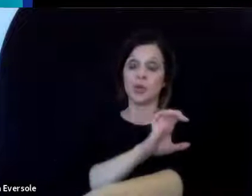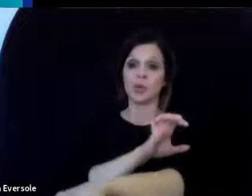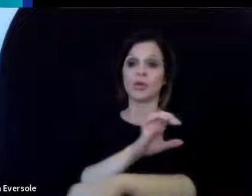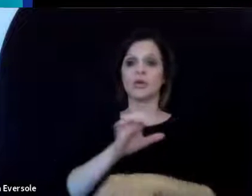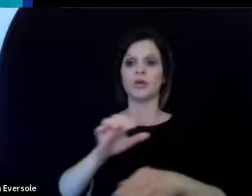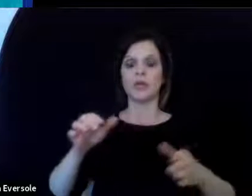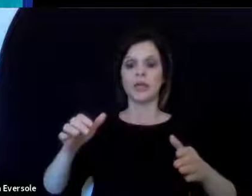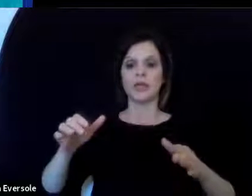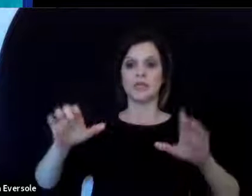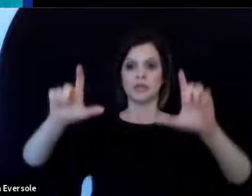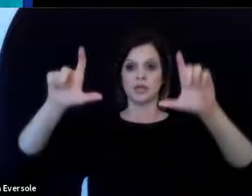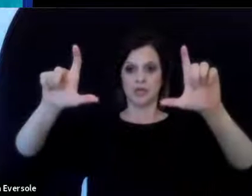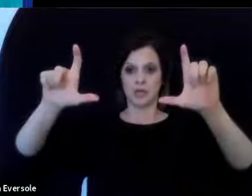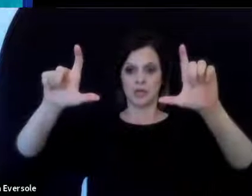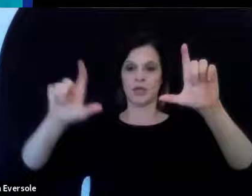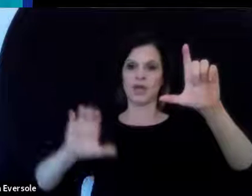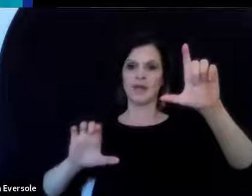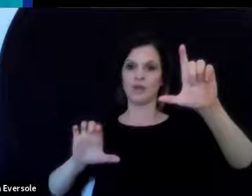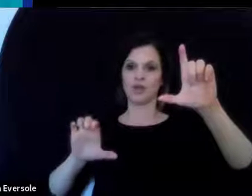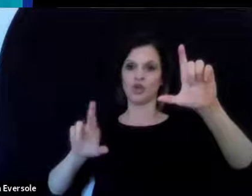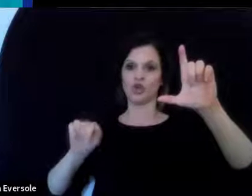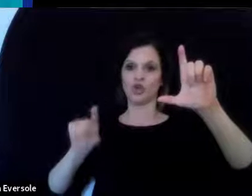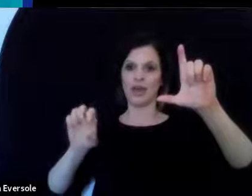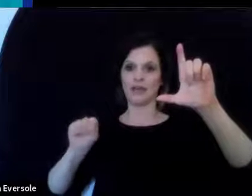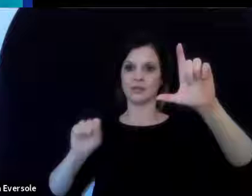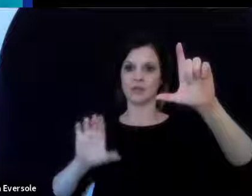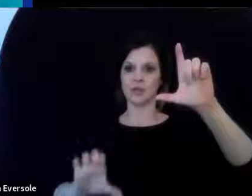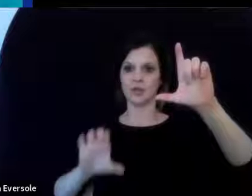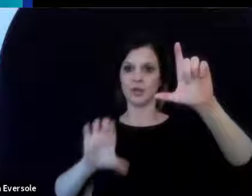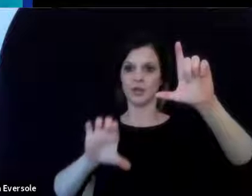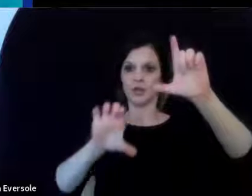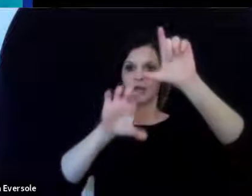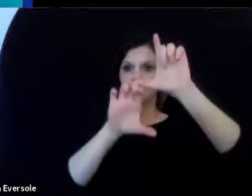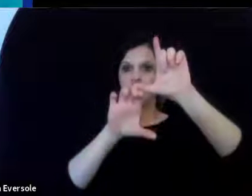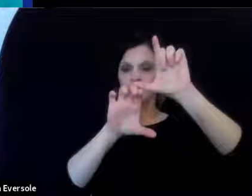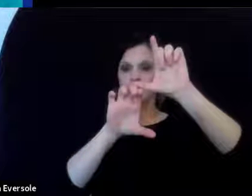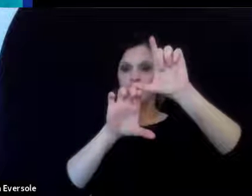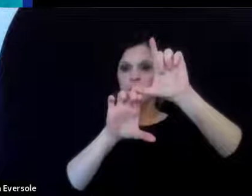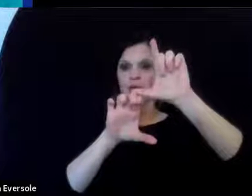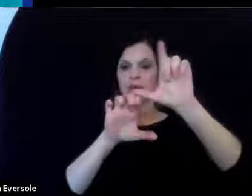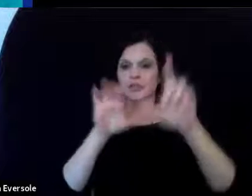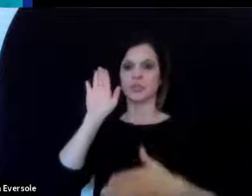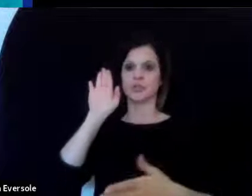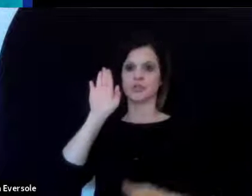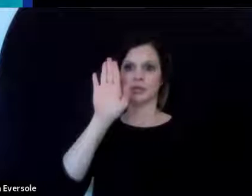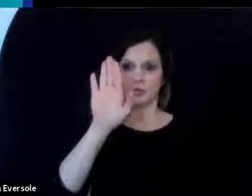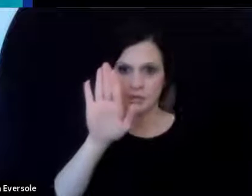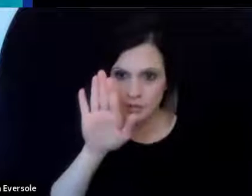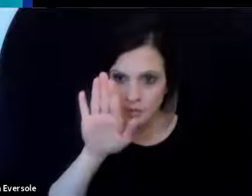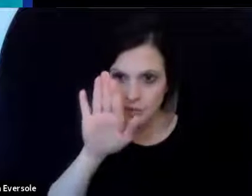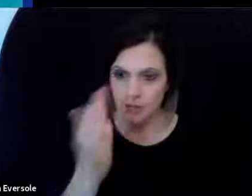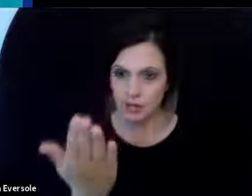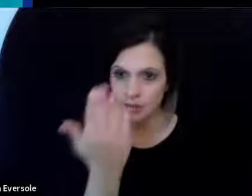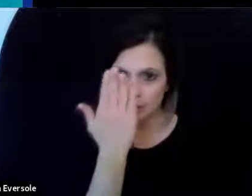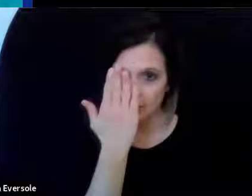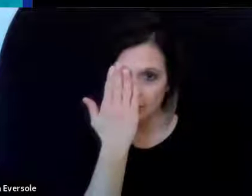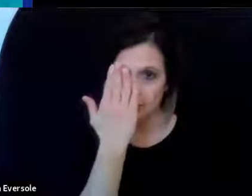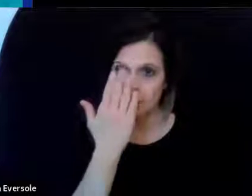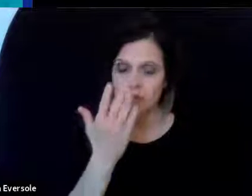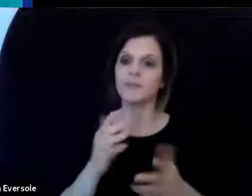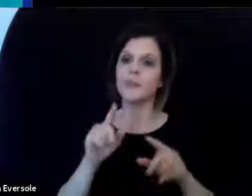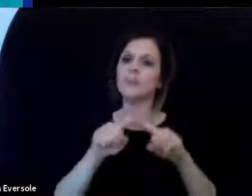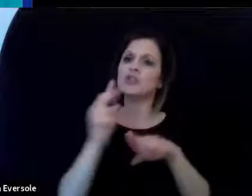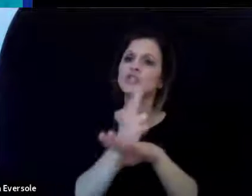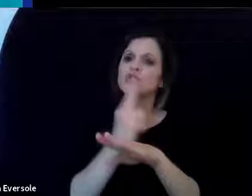screen. And it's because she was waiting for all of her adaptive equipment that helps her visually receive information in the classroom